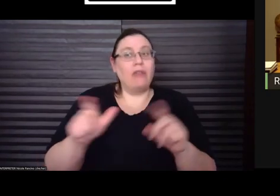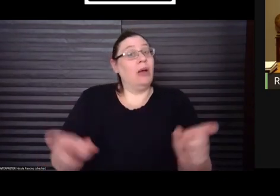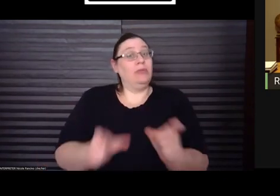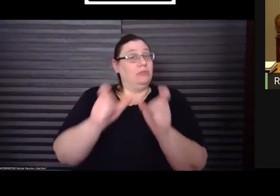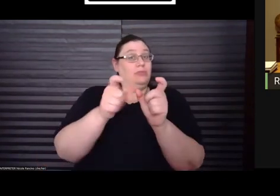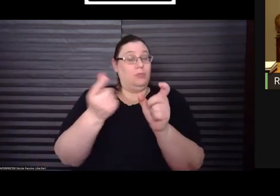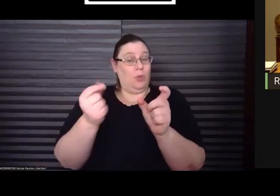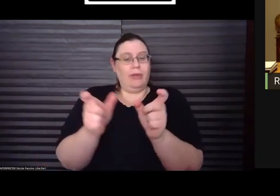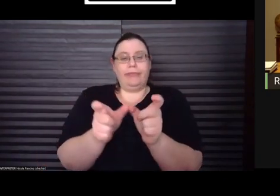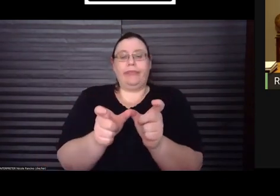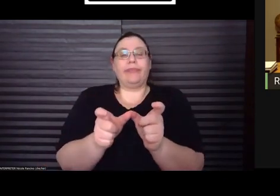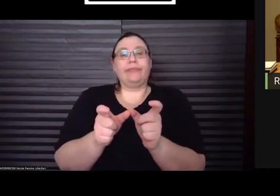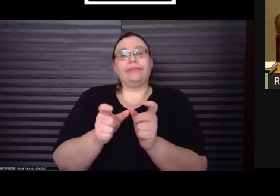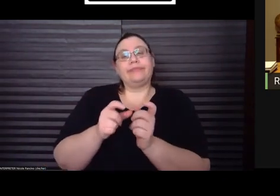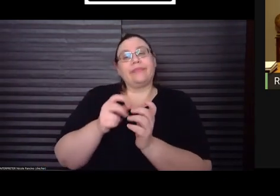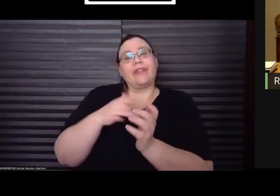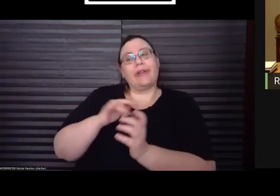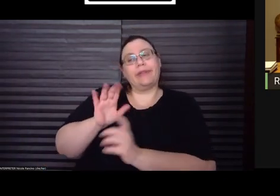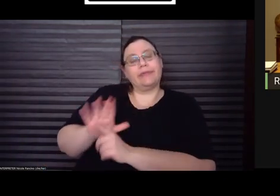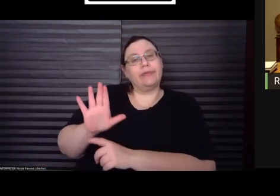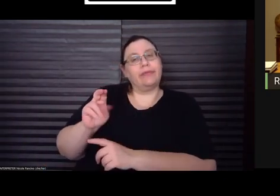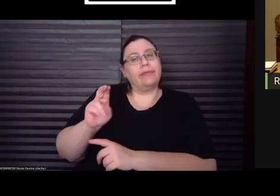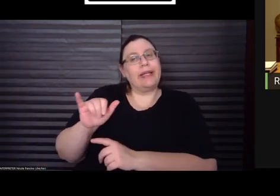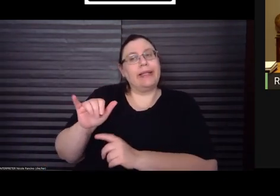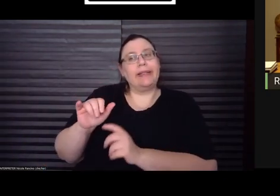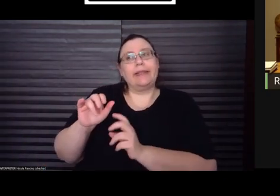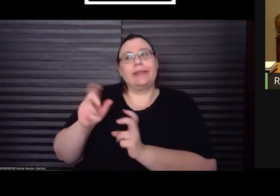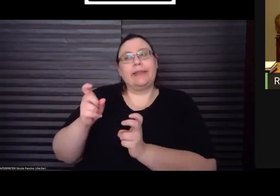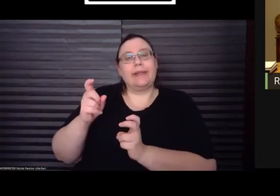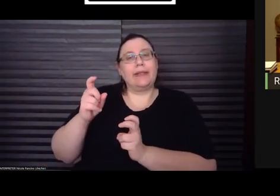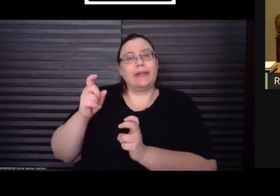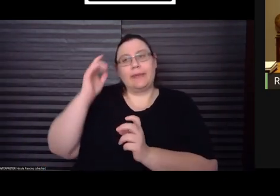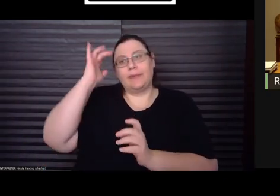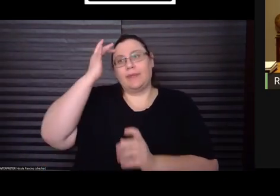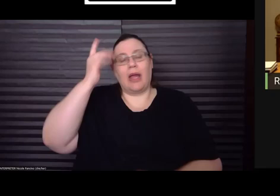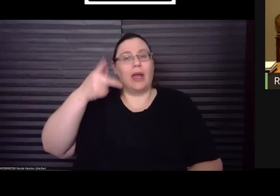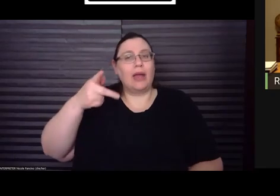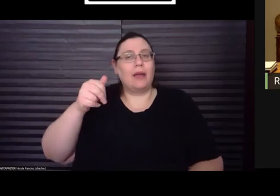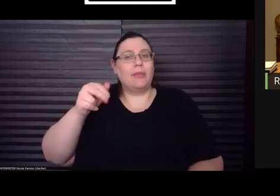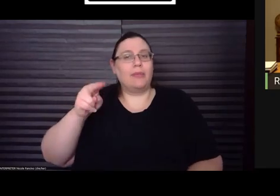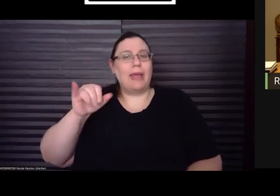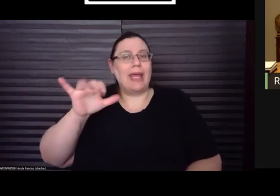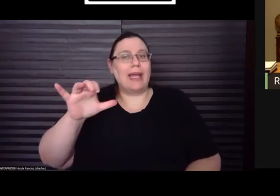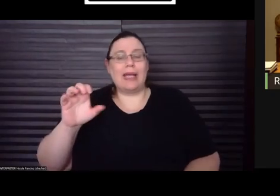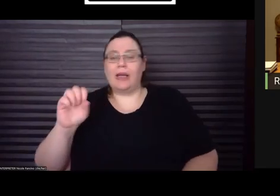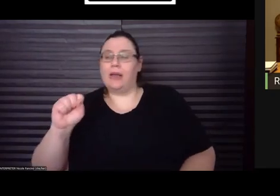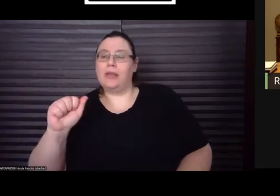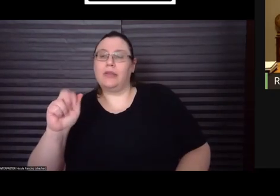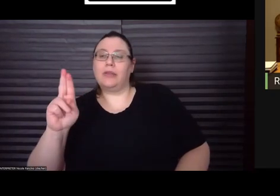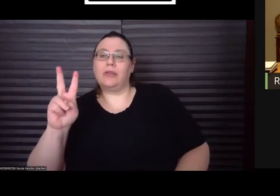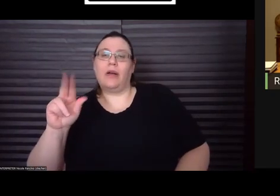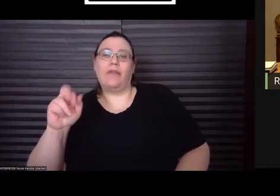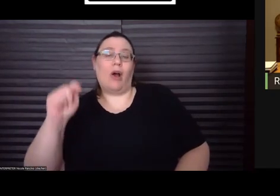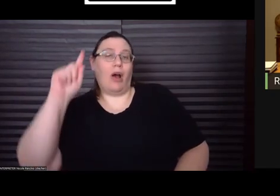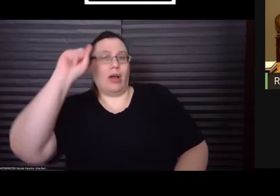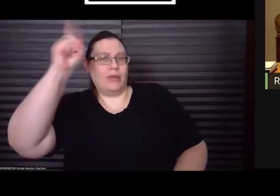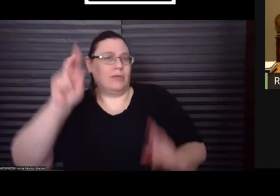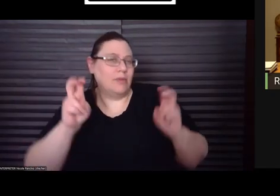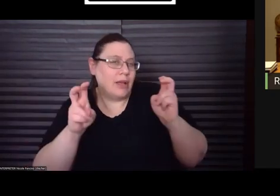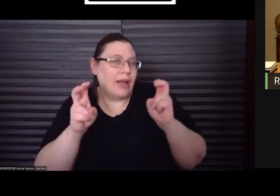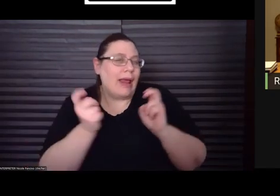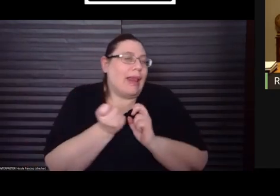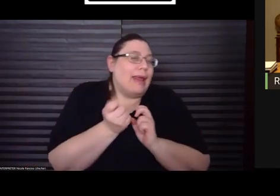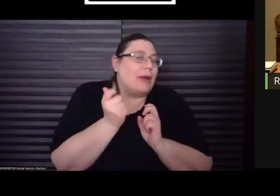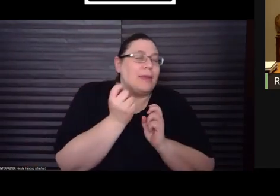myself. But I read him in a sort of manic savant kind of way, like a sort of